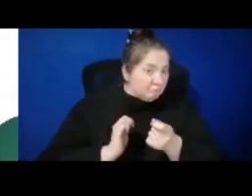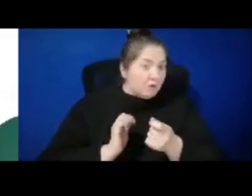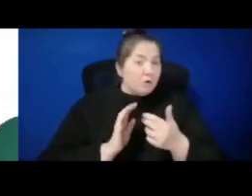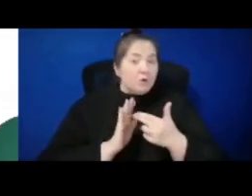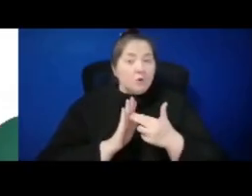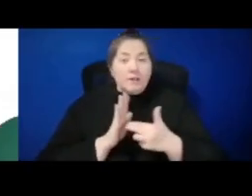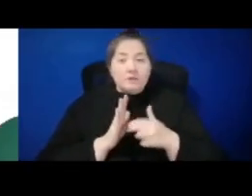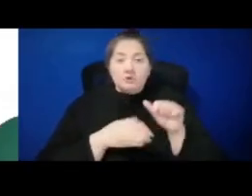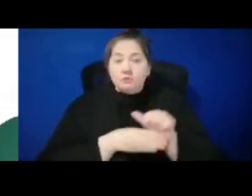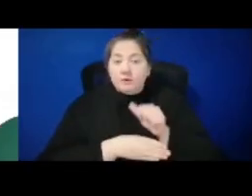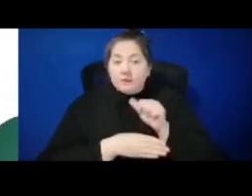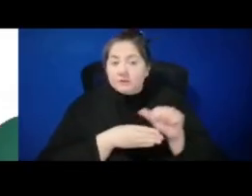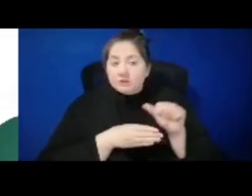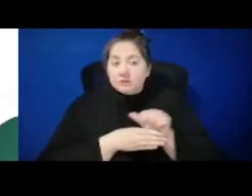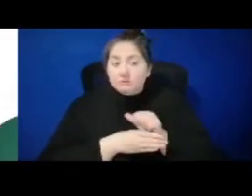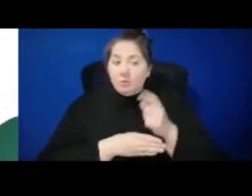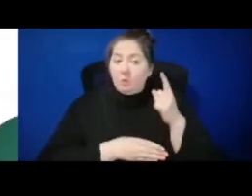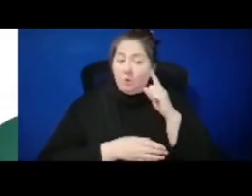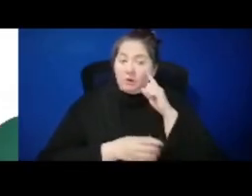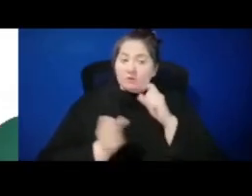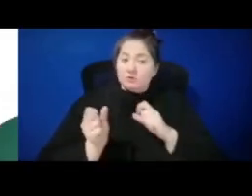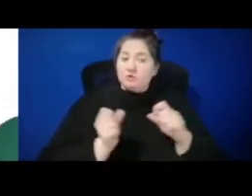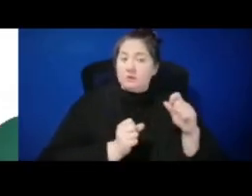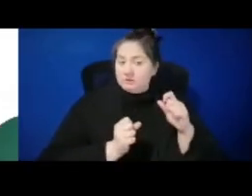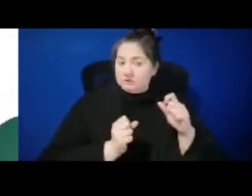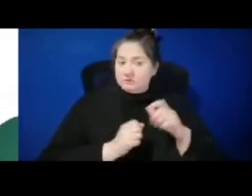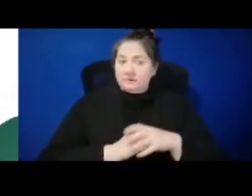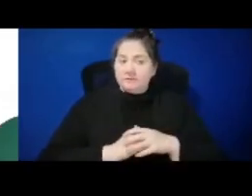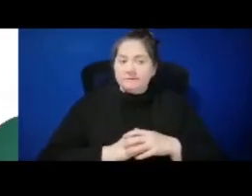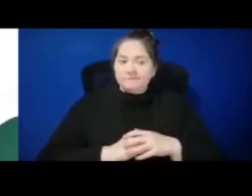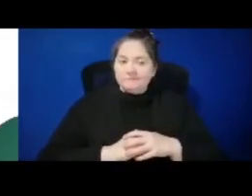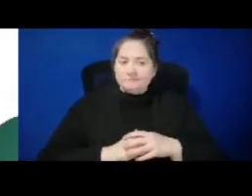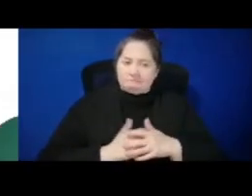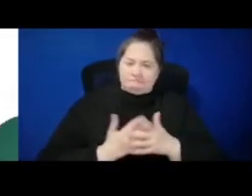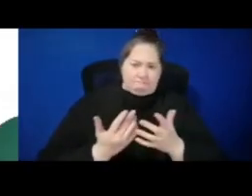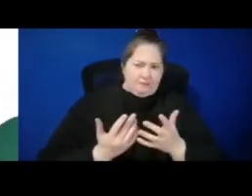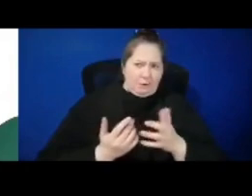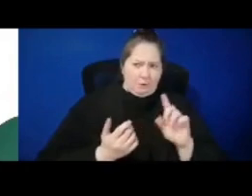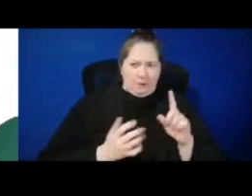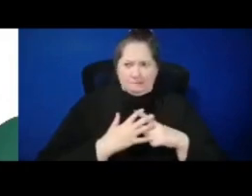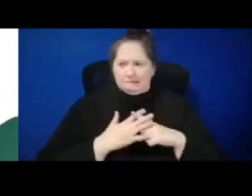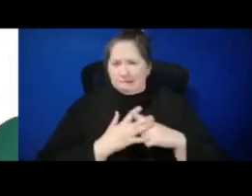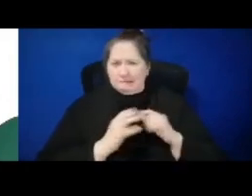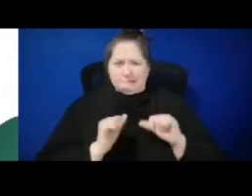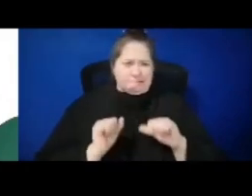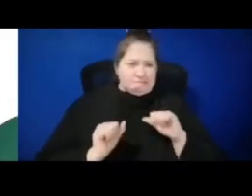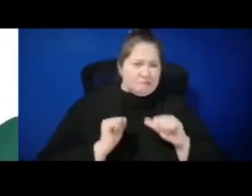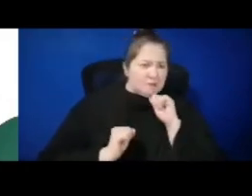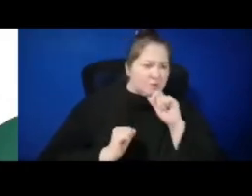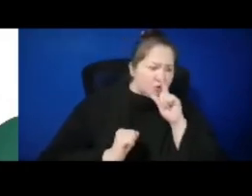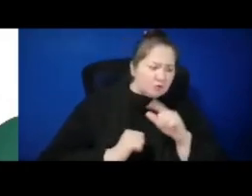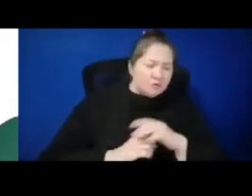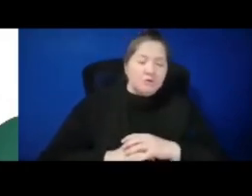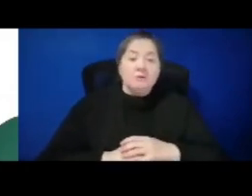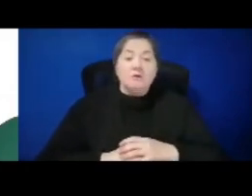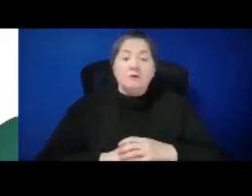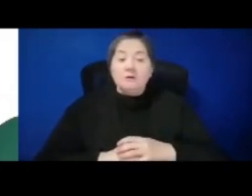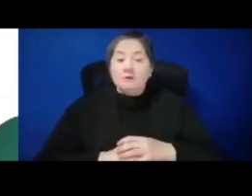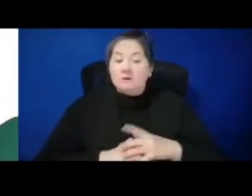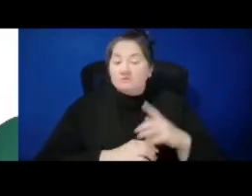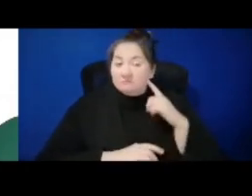registered apprenticeship as a strategy, but maybe don't quite know where to begin. The good news